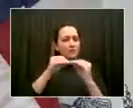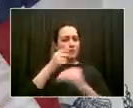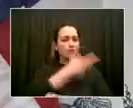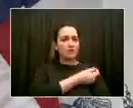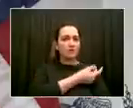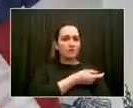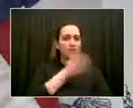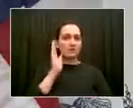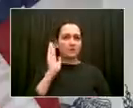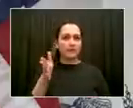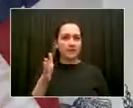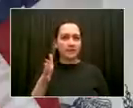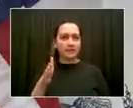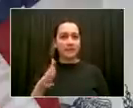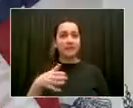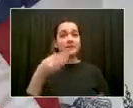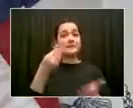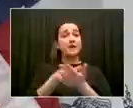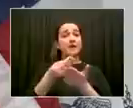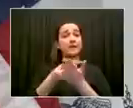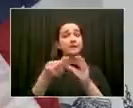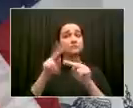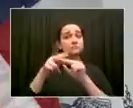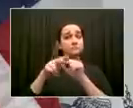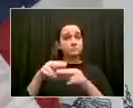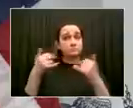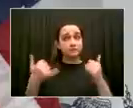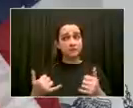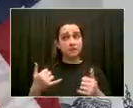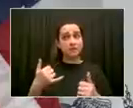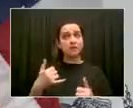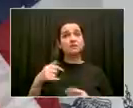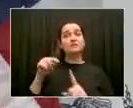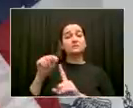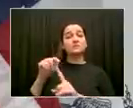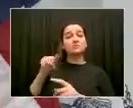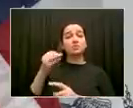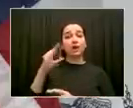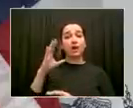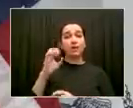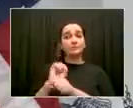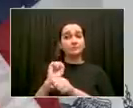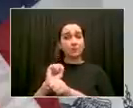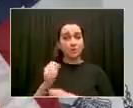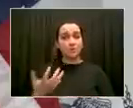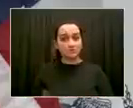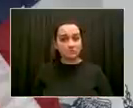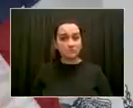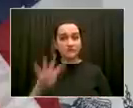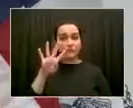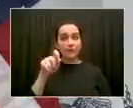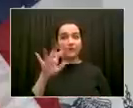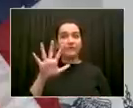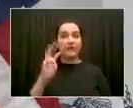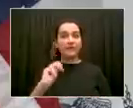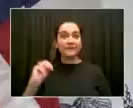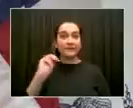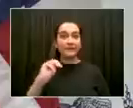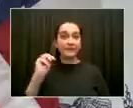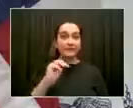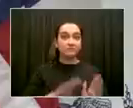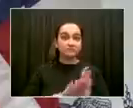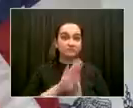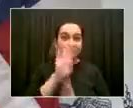by the end of the year. We've got momentum in deepening public safety. Great work of the men and women of the NYPD, more